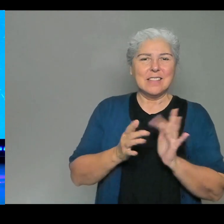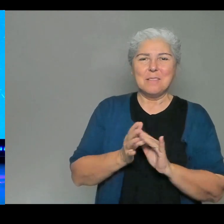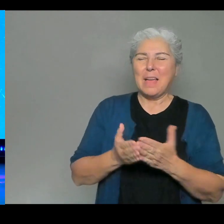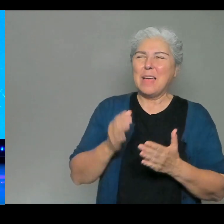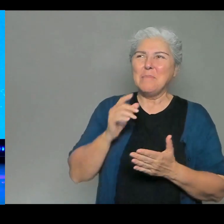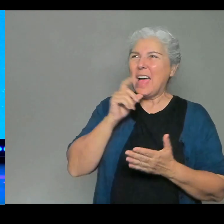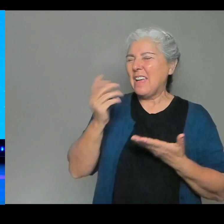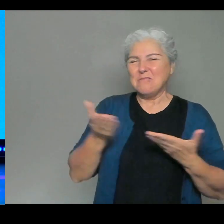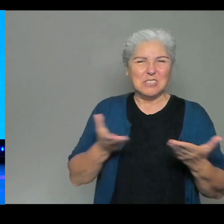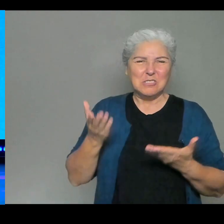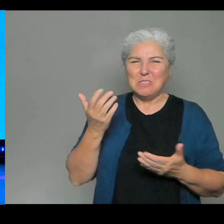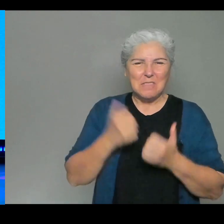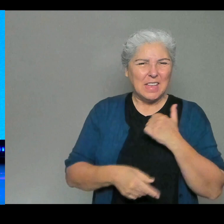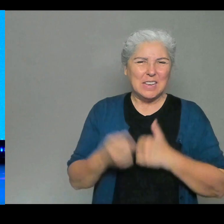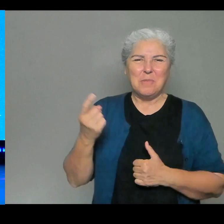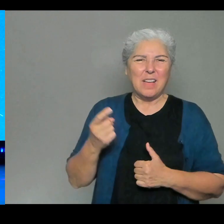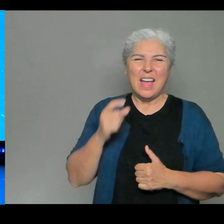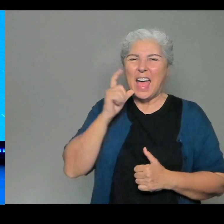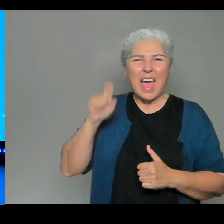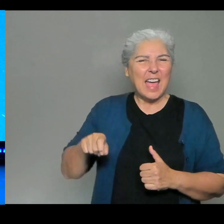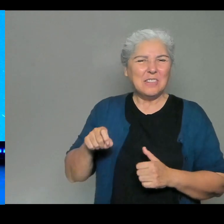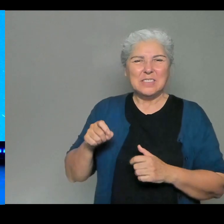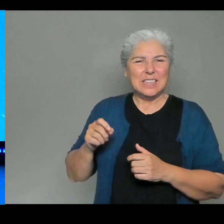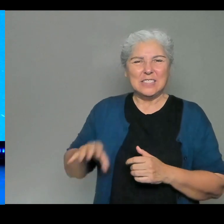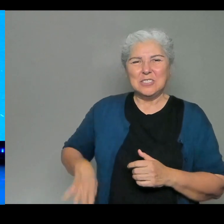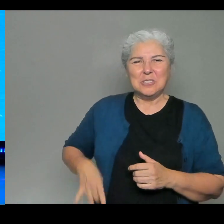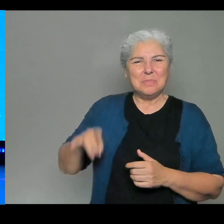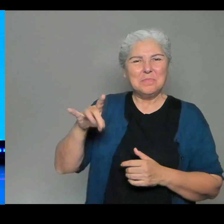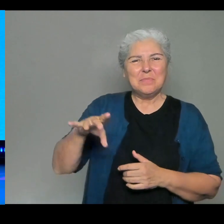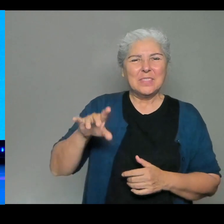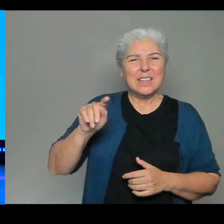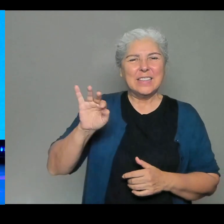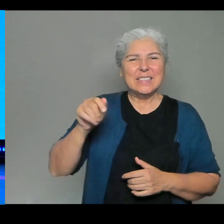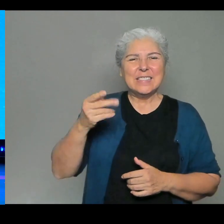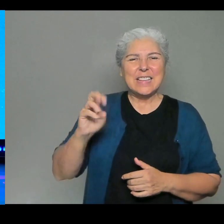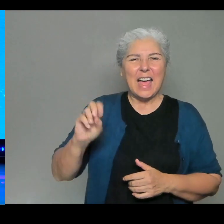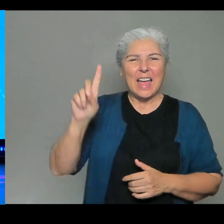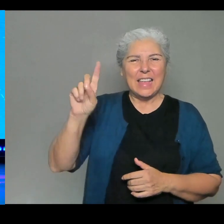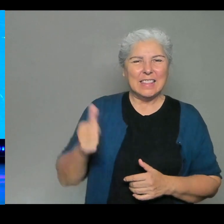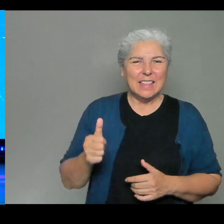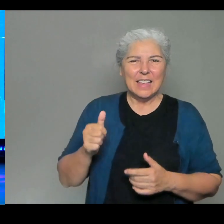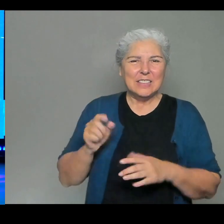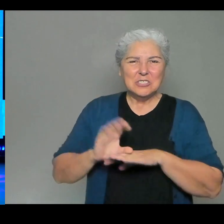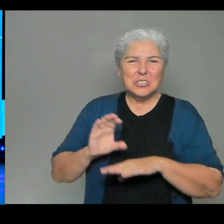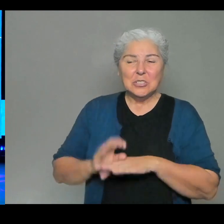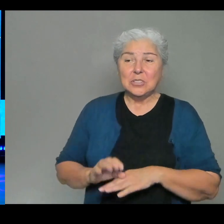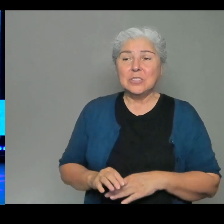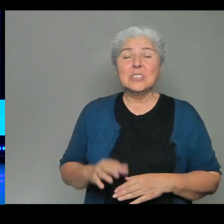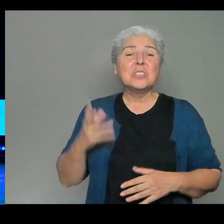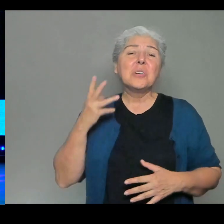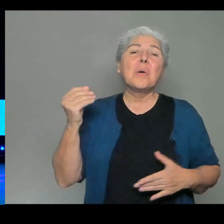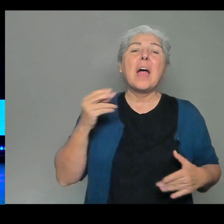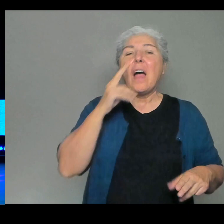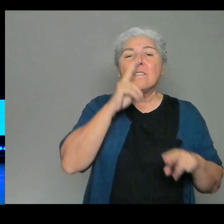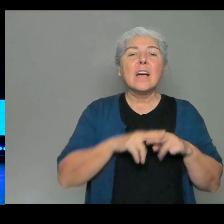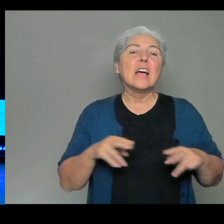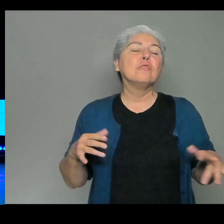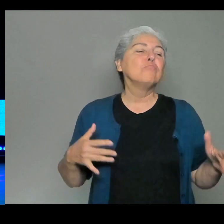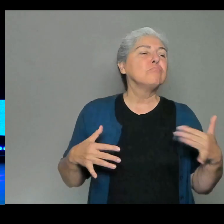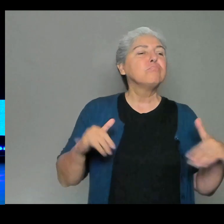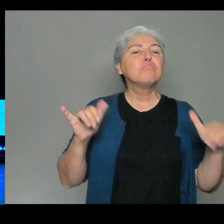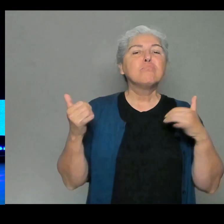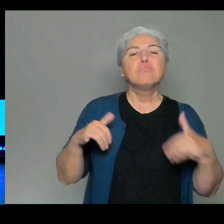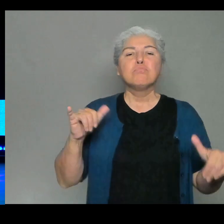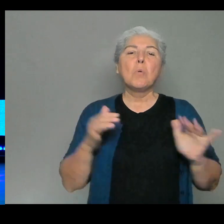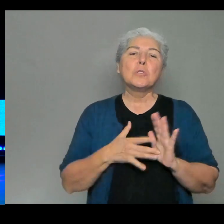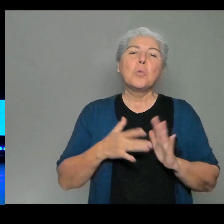serving nobody, no tithing. I ain't serving nobody. I'm going to do my own thing. And you go out there, and you're out there, think you're having fun, and it may feel good. Trust me, it